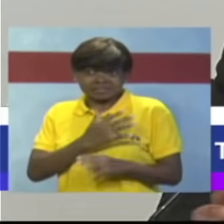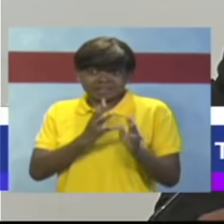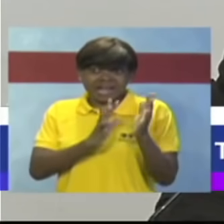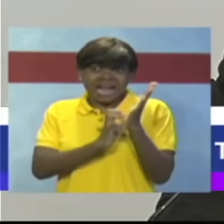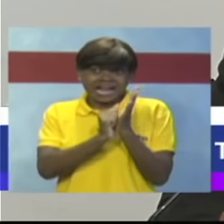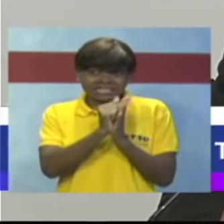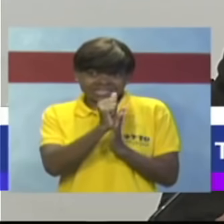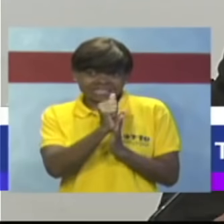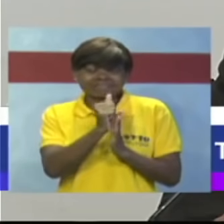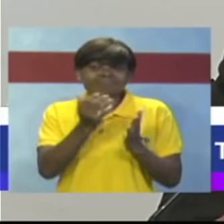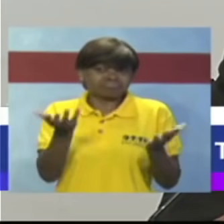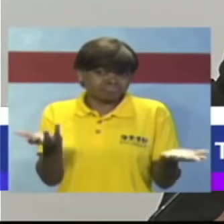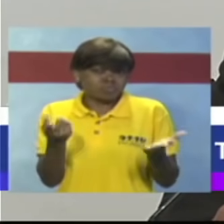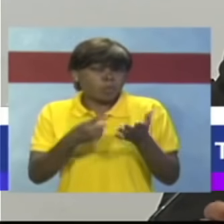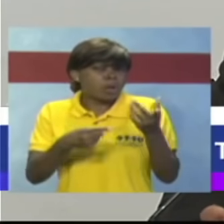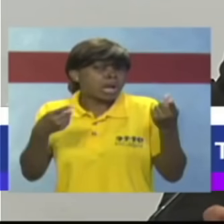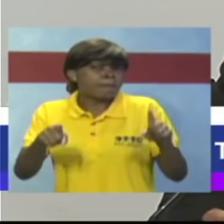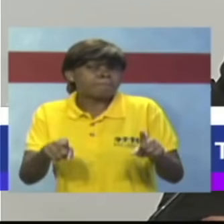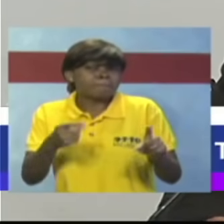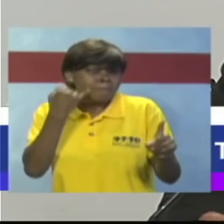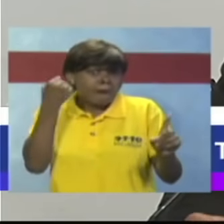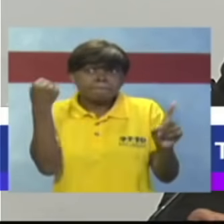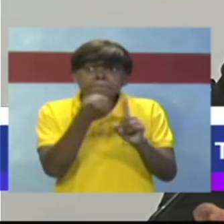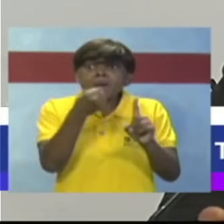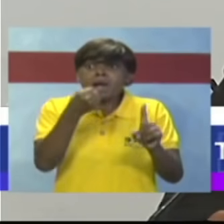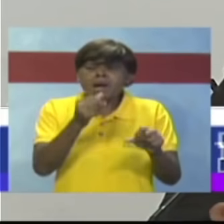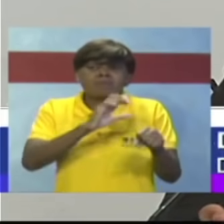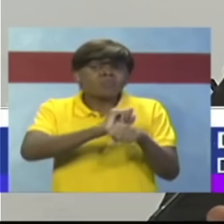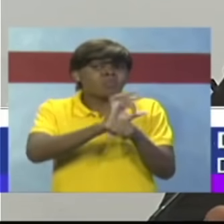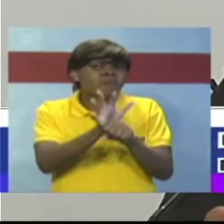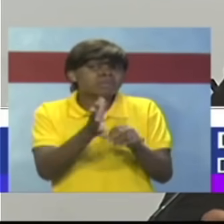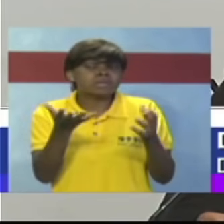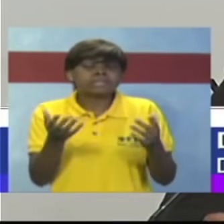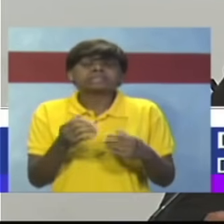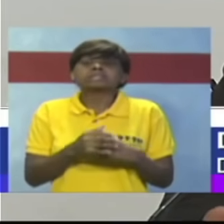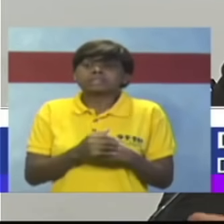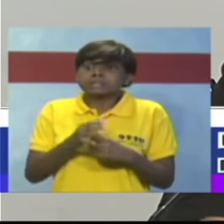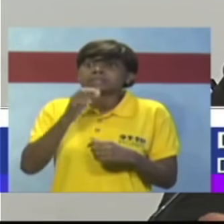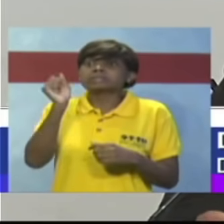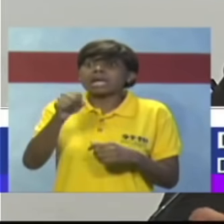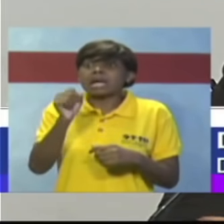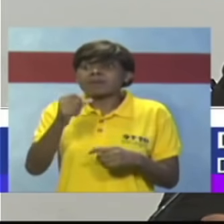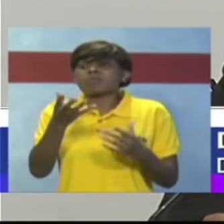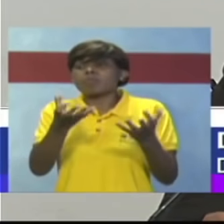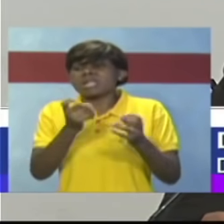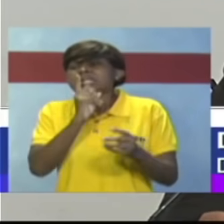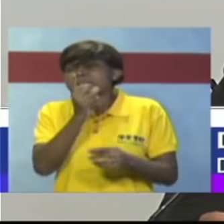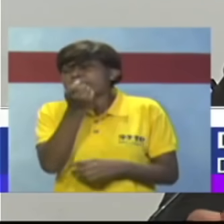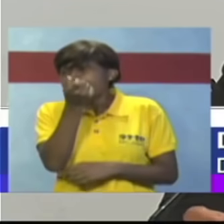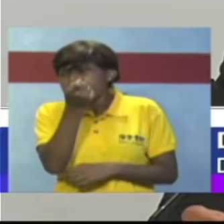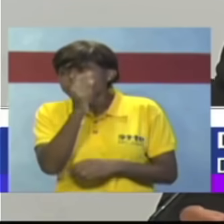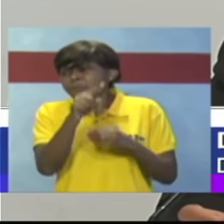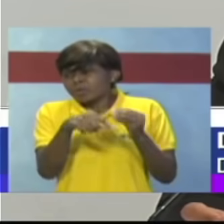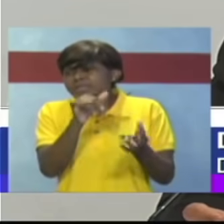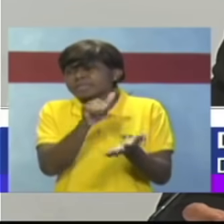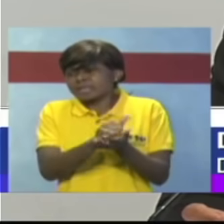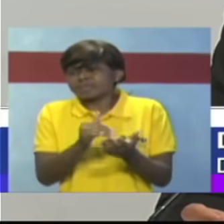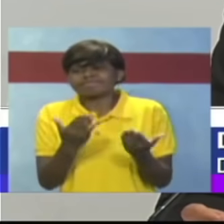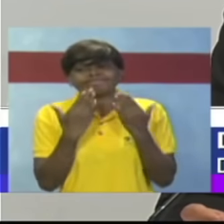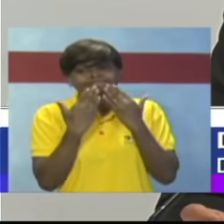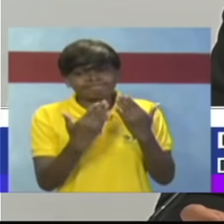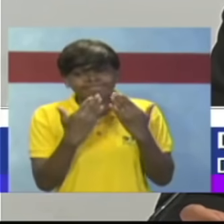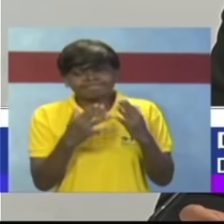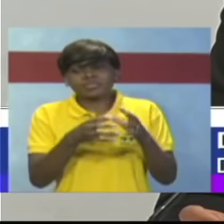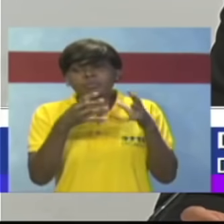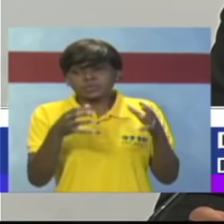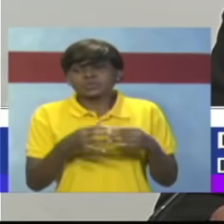breast cancer? Right. Thanks, Al. Yes. So actually, I did plan to talk a little bit about it, given the opportunity. So thanks very much. I